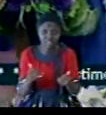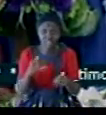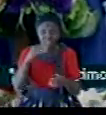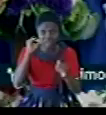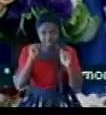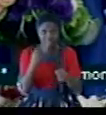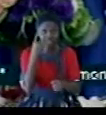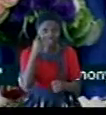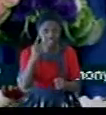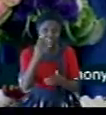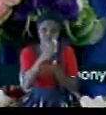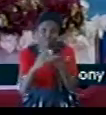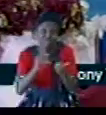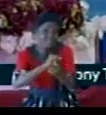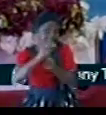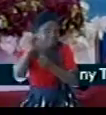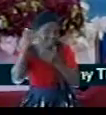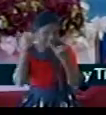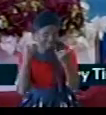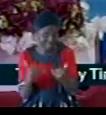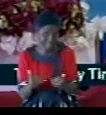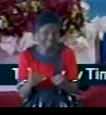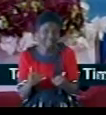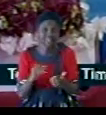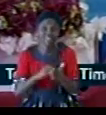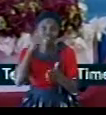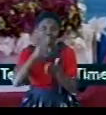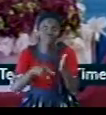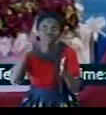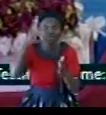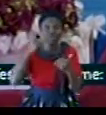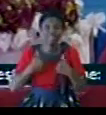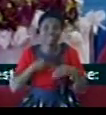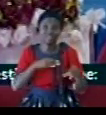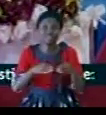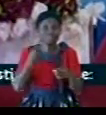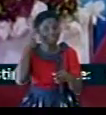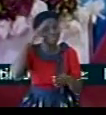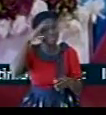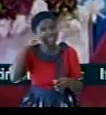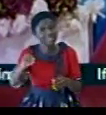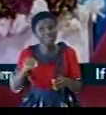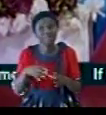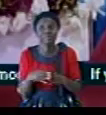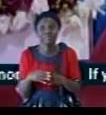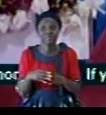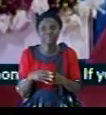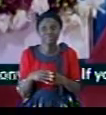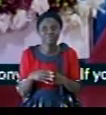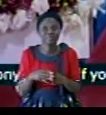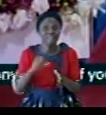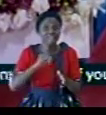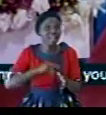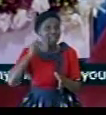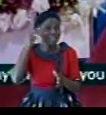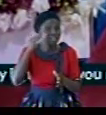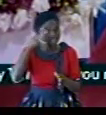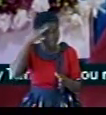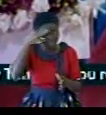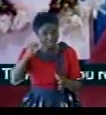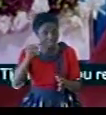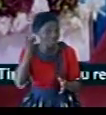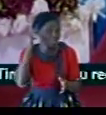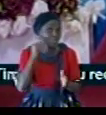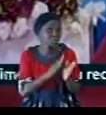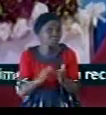The miracle God has done for me, something that I was even planning to collect glasses this Saturday, which is tomorrow,